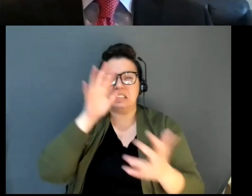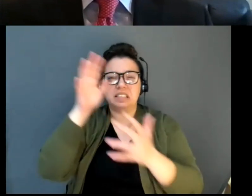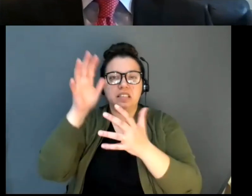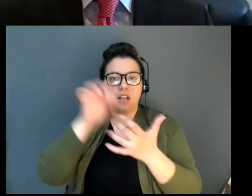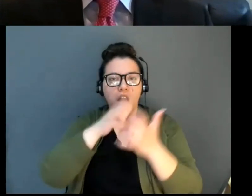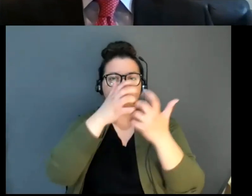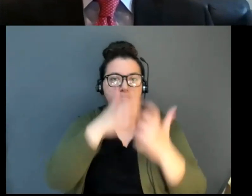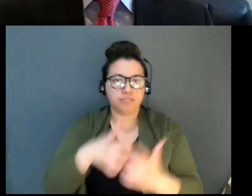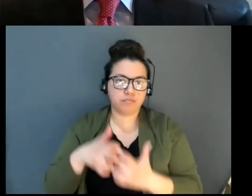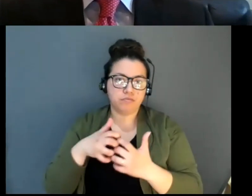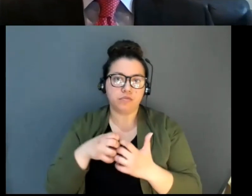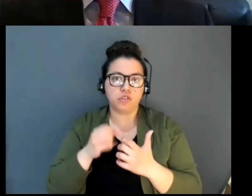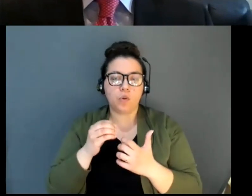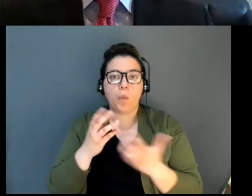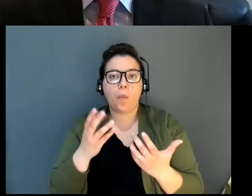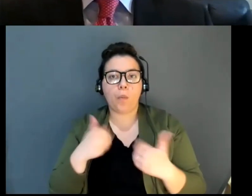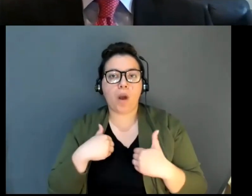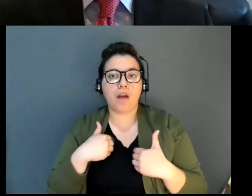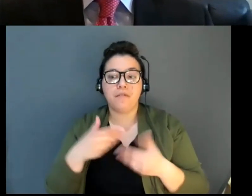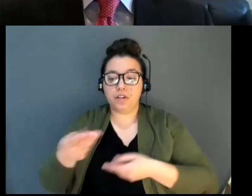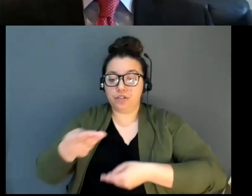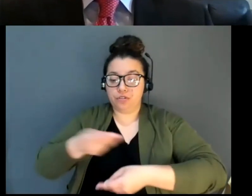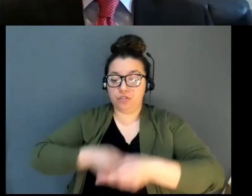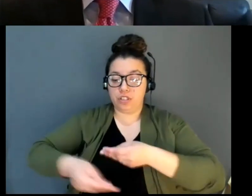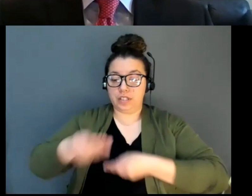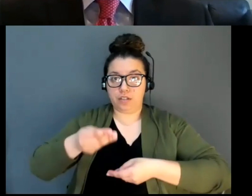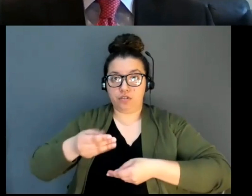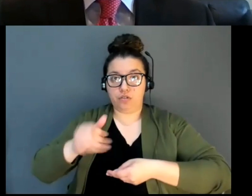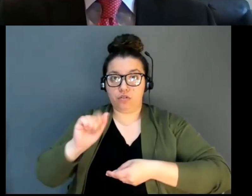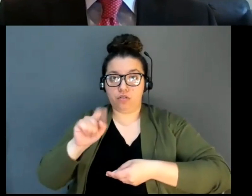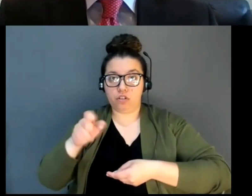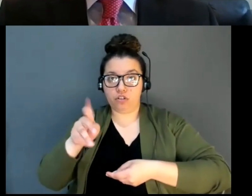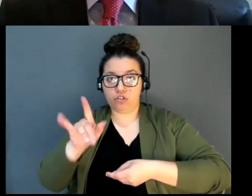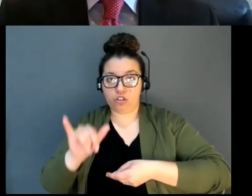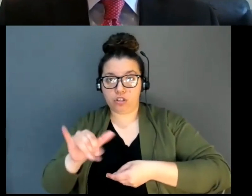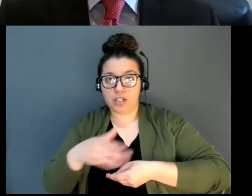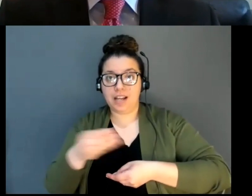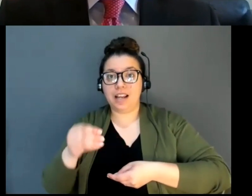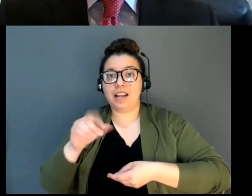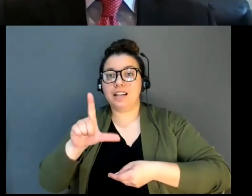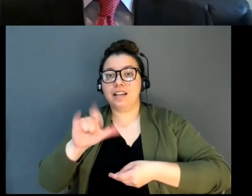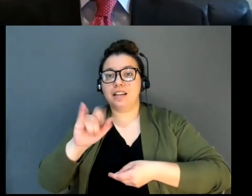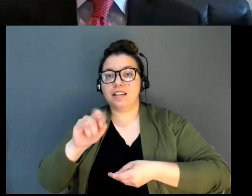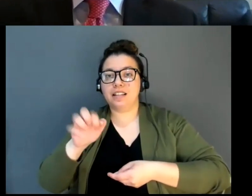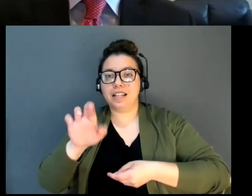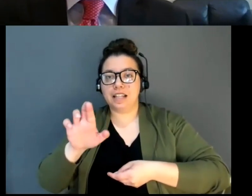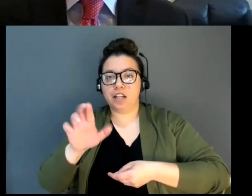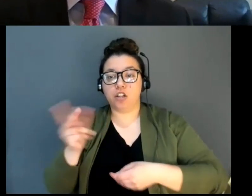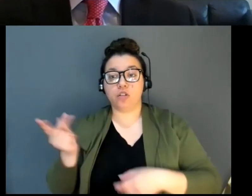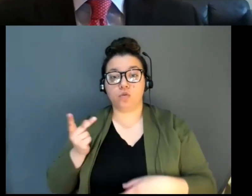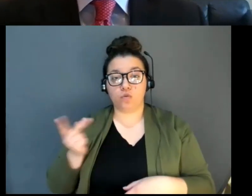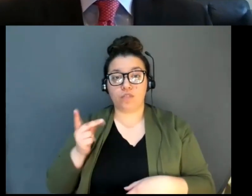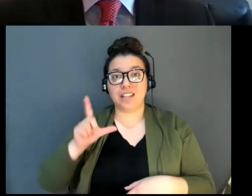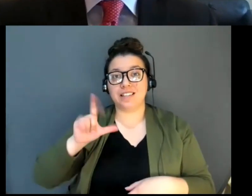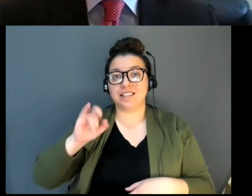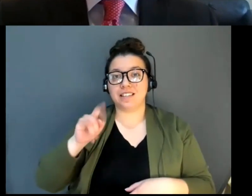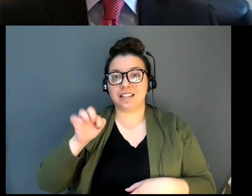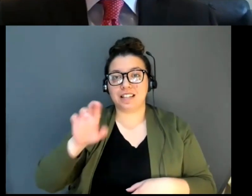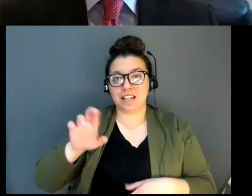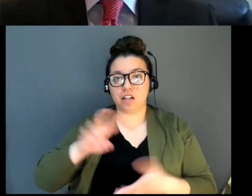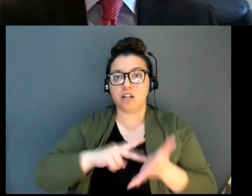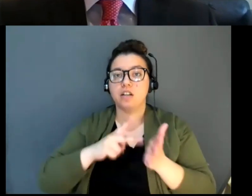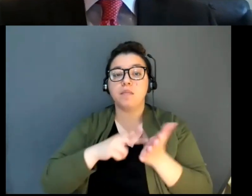regards, there's transactional attorneys and they're litigators. Heather and I are litigators. We often fight about the interpretations